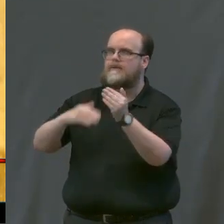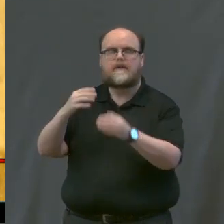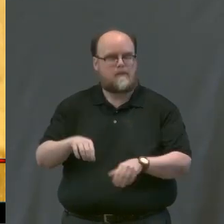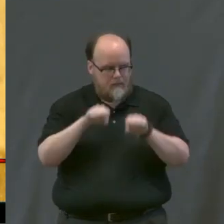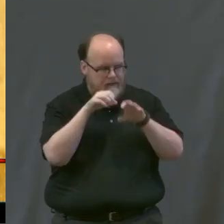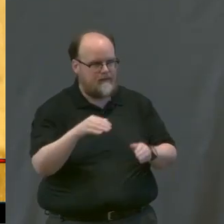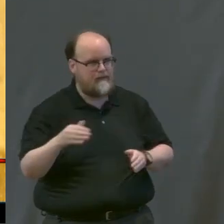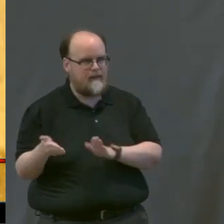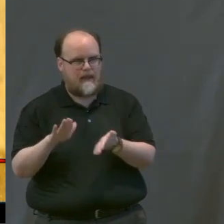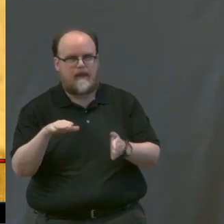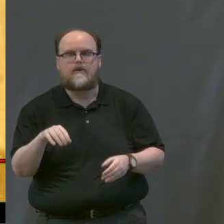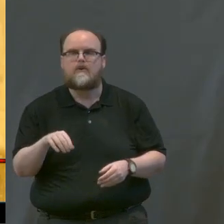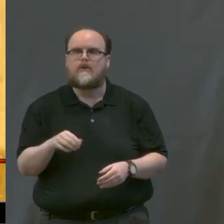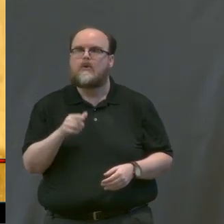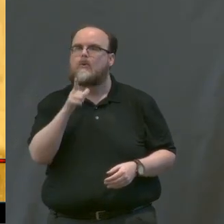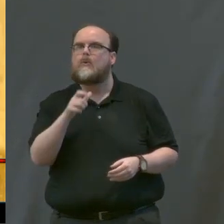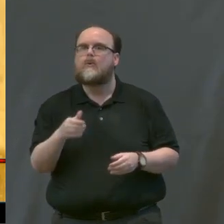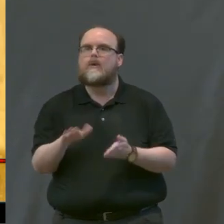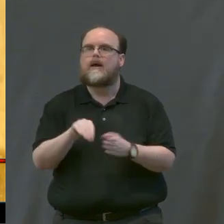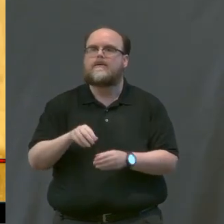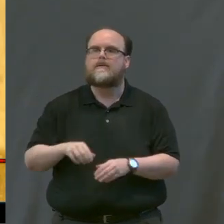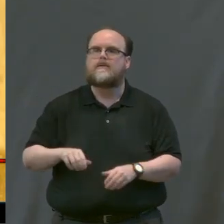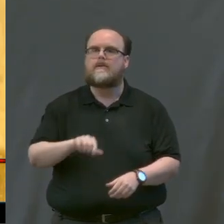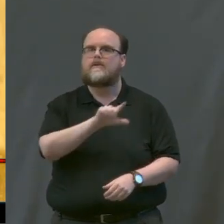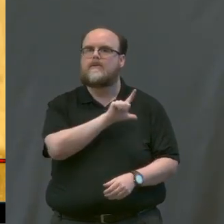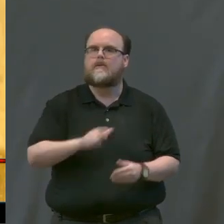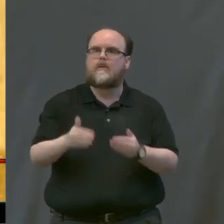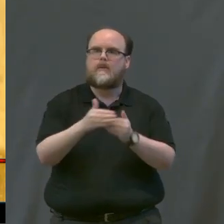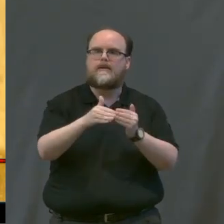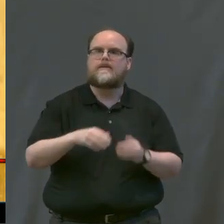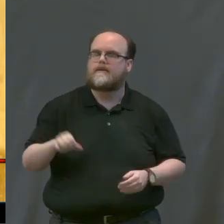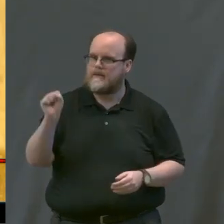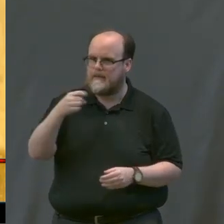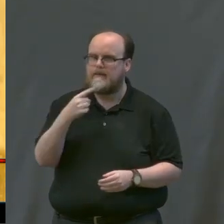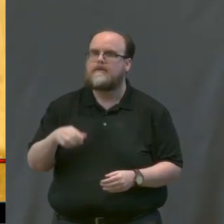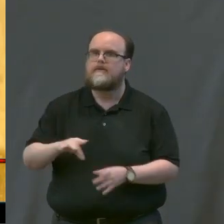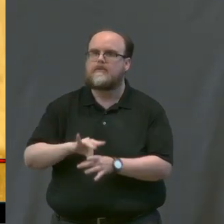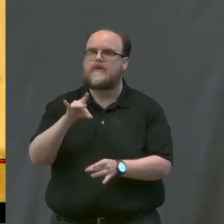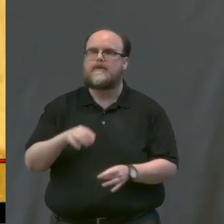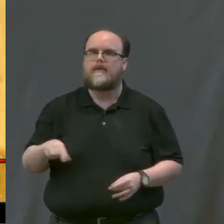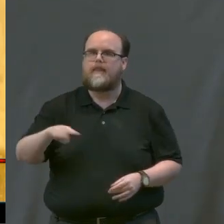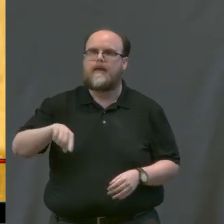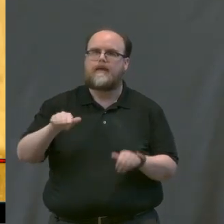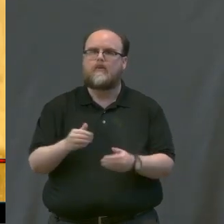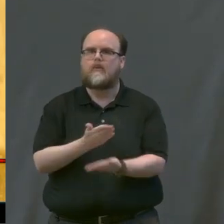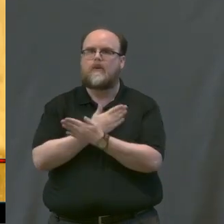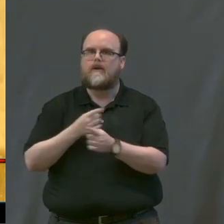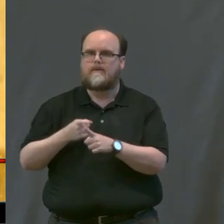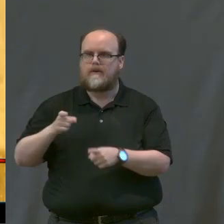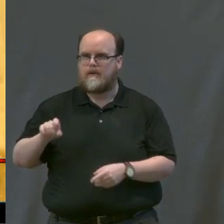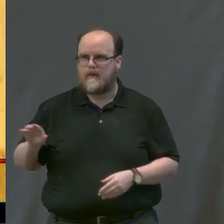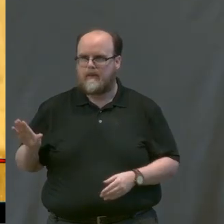the dead which die in the Lord from henceforth. Yea, says the Spirit, that they may rest from their